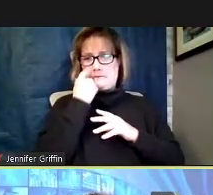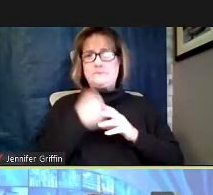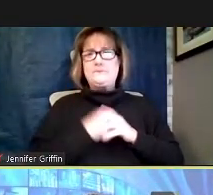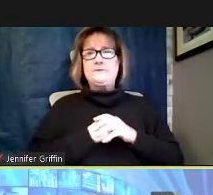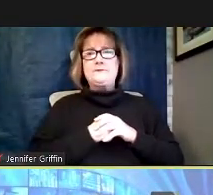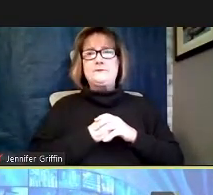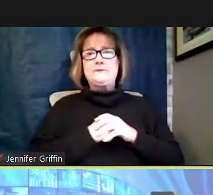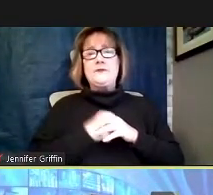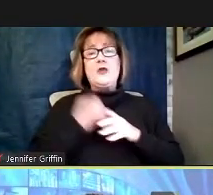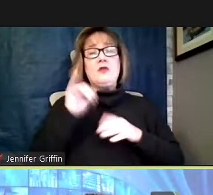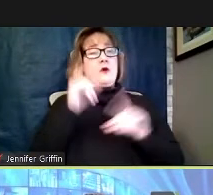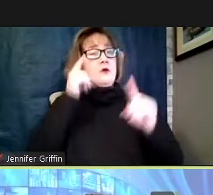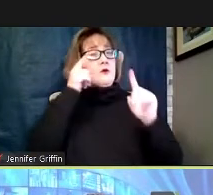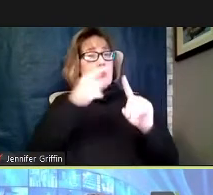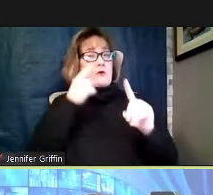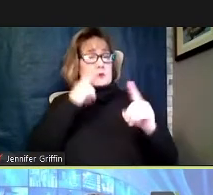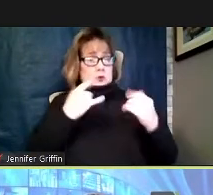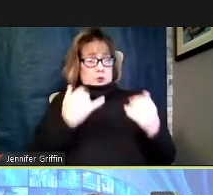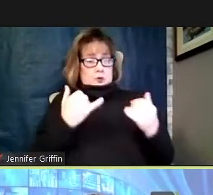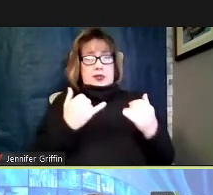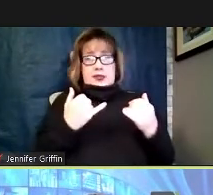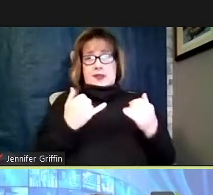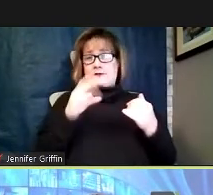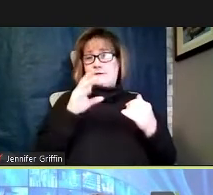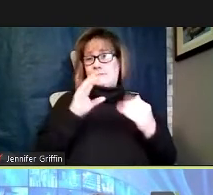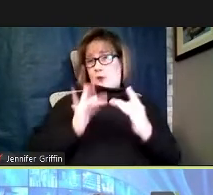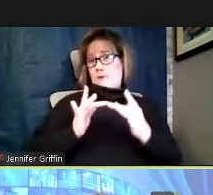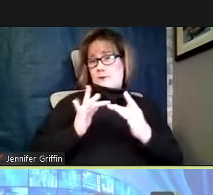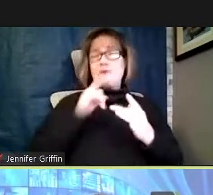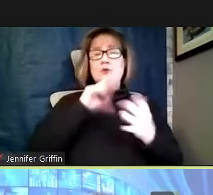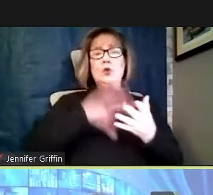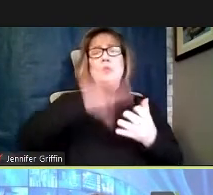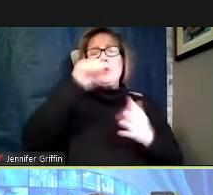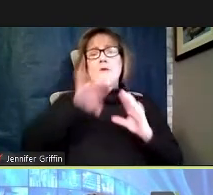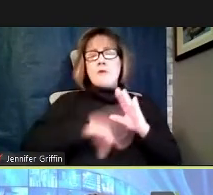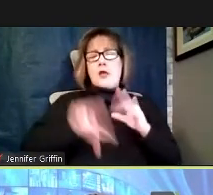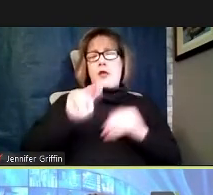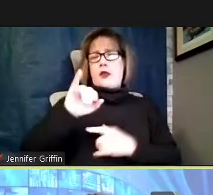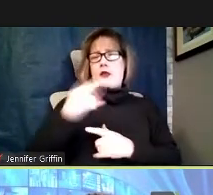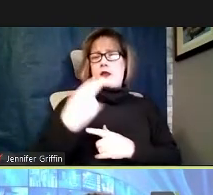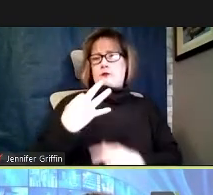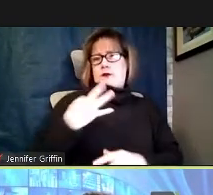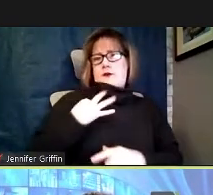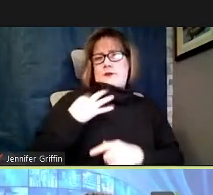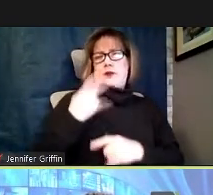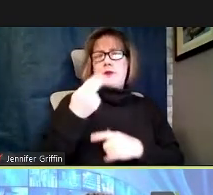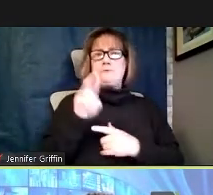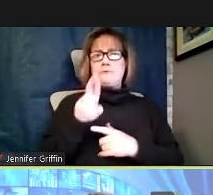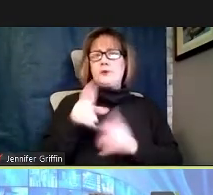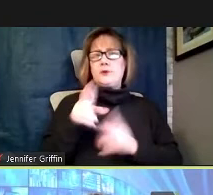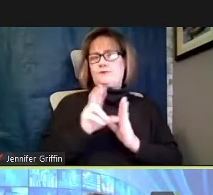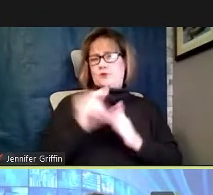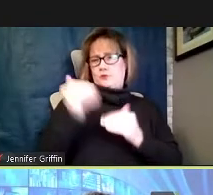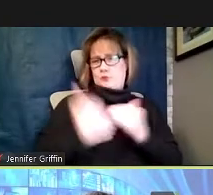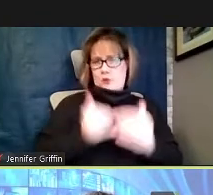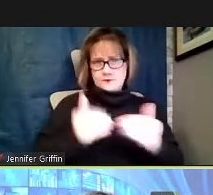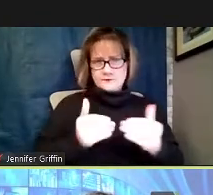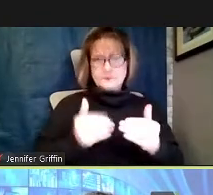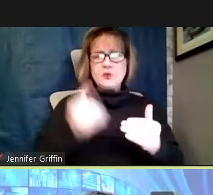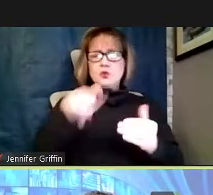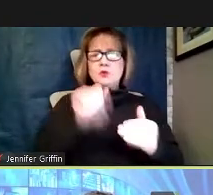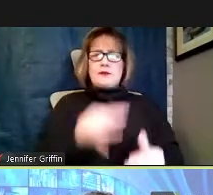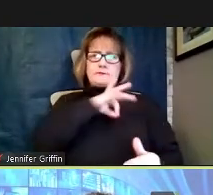Okay, so the goals of today's webinar are to learn the basics of the NIH application and peer review process so that you can